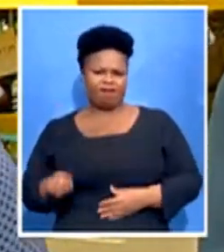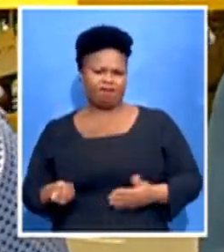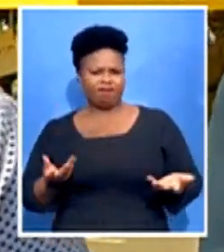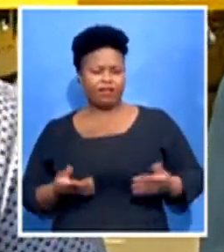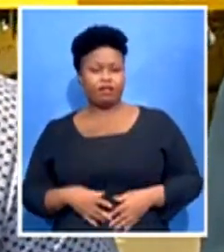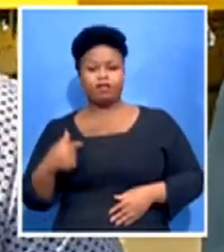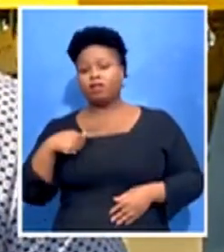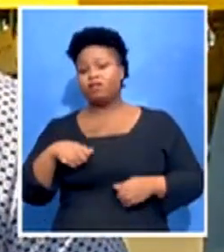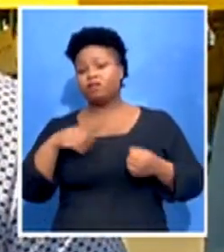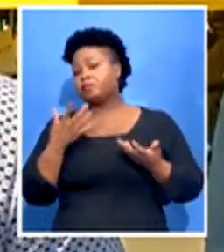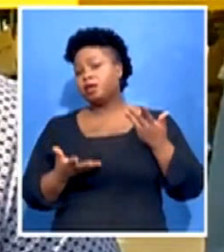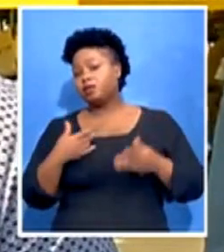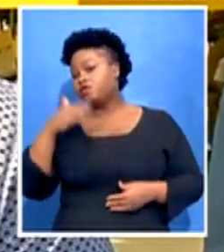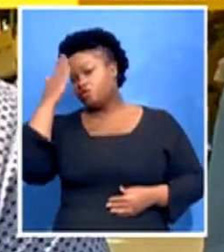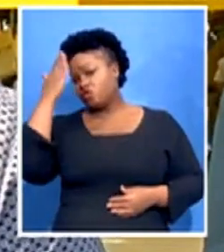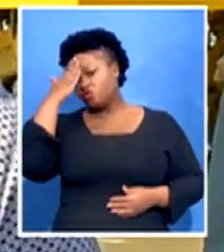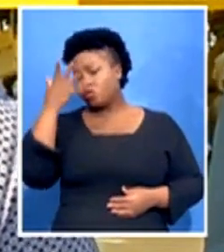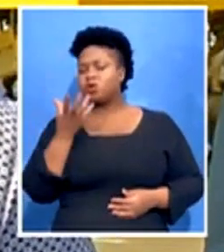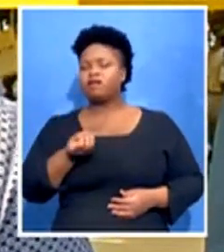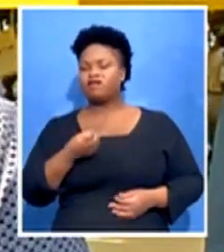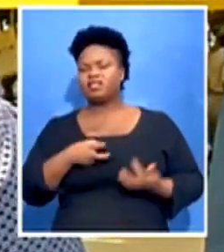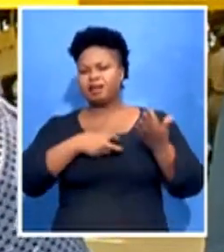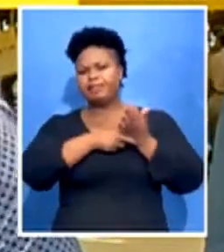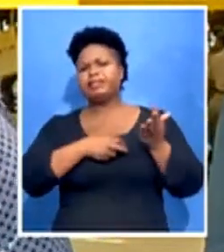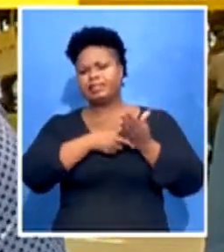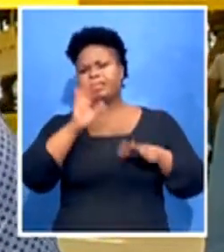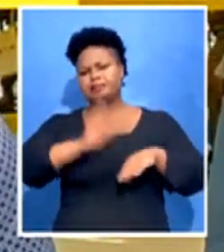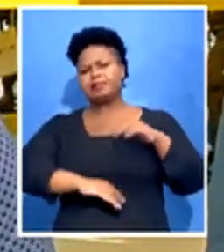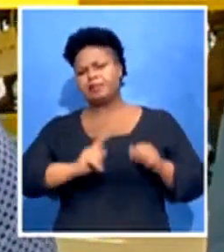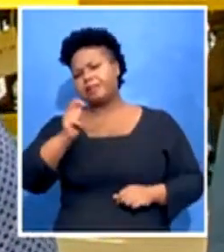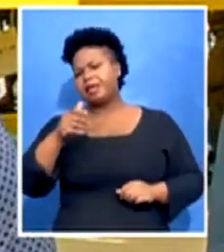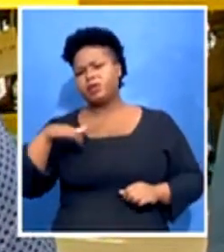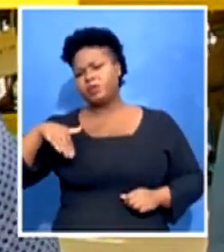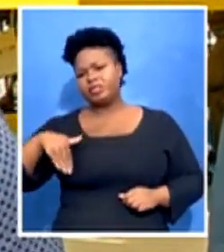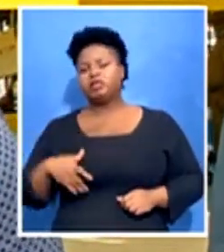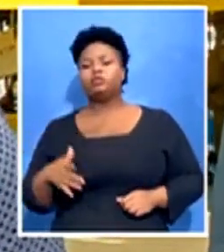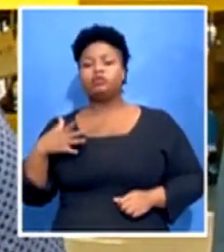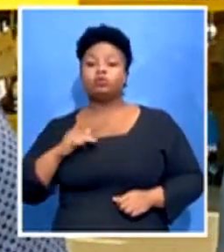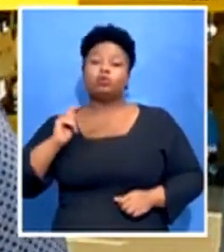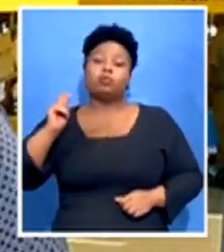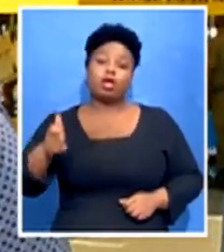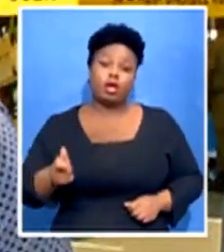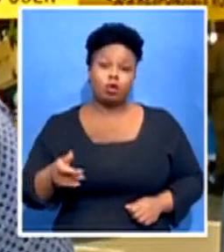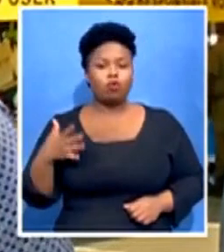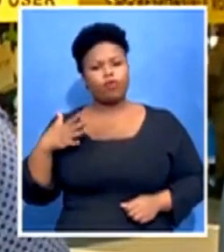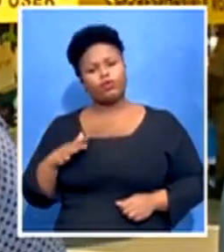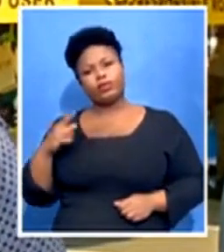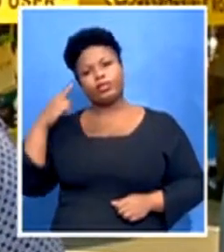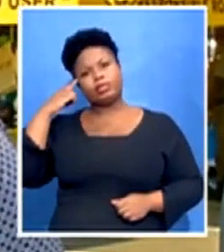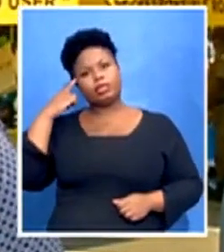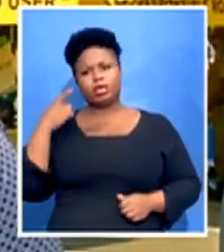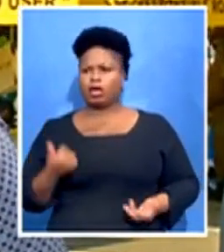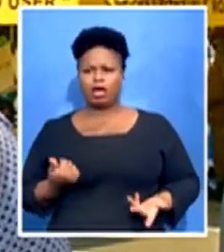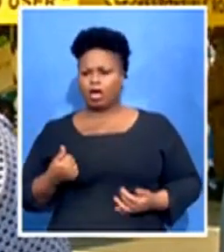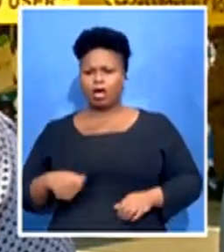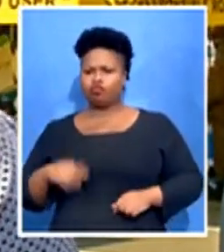some tickets and you just want to pay them, or you think that you've been wrongly fined, you can